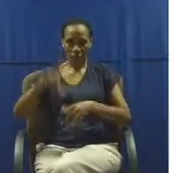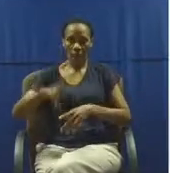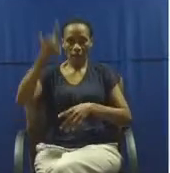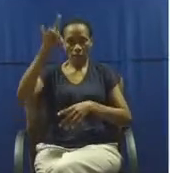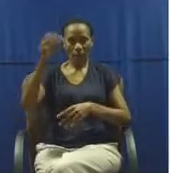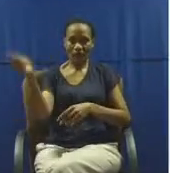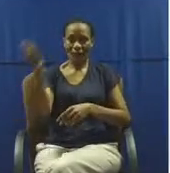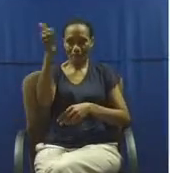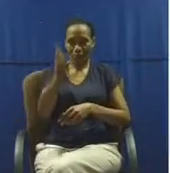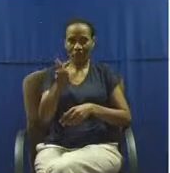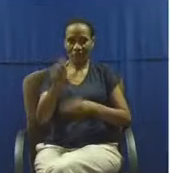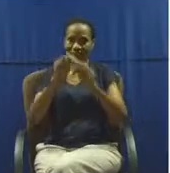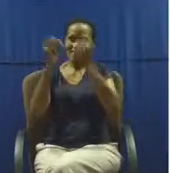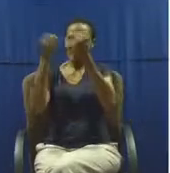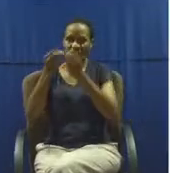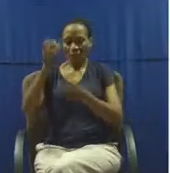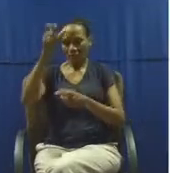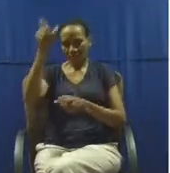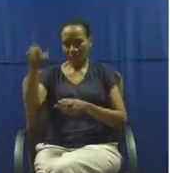commissioner. Thank you.